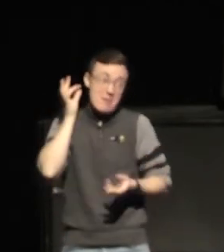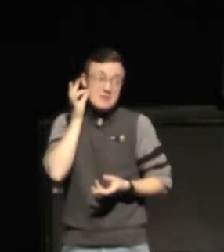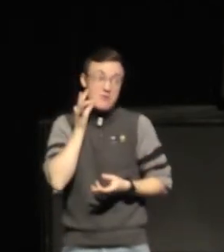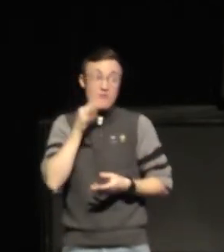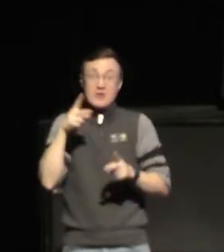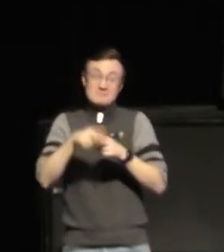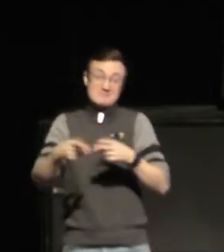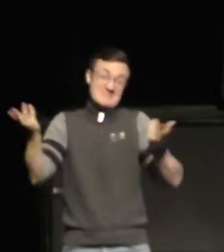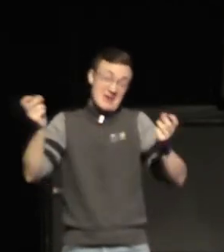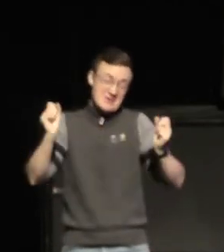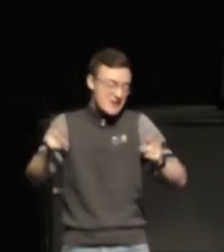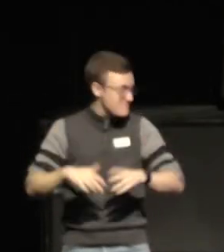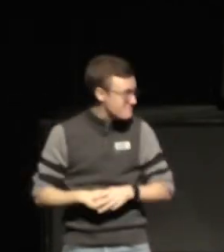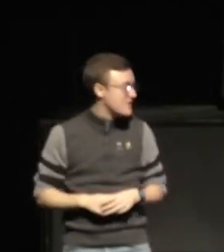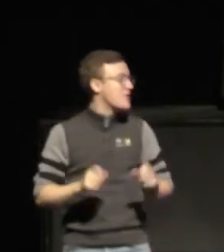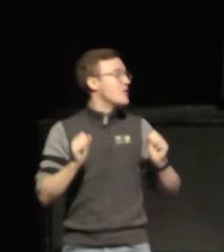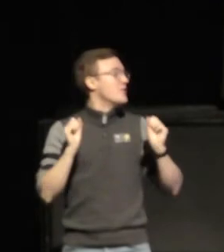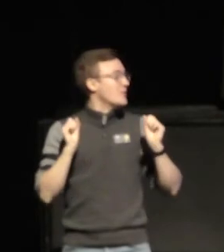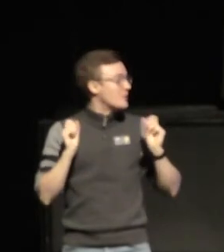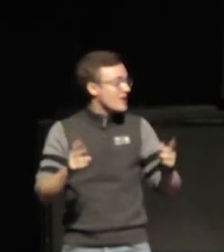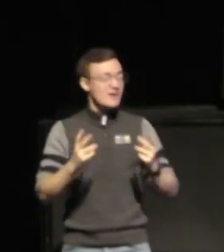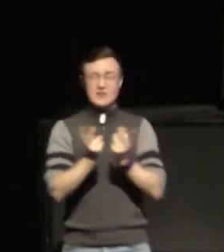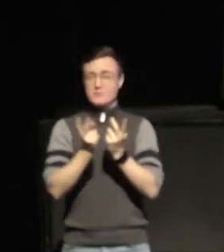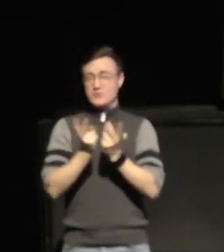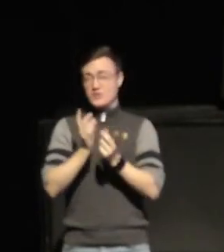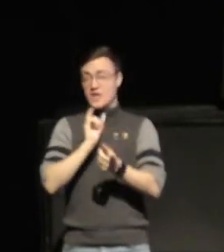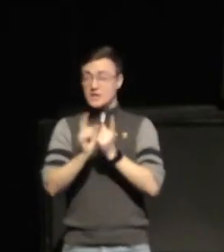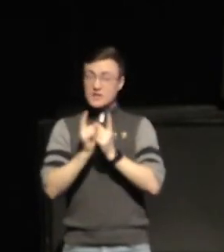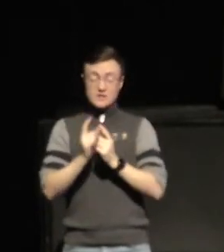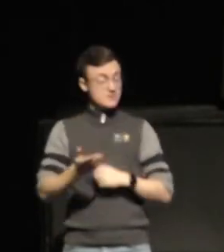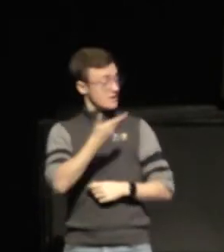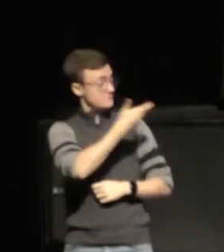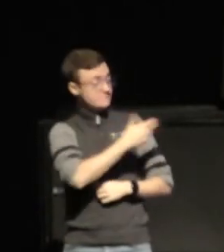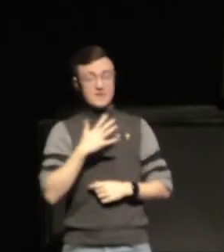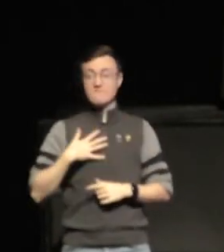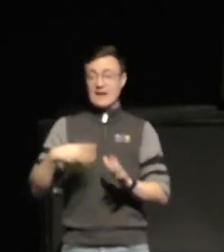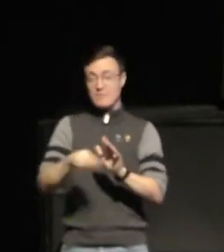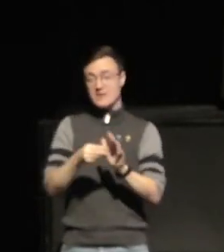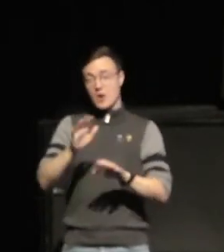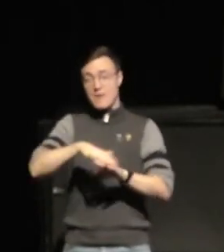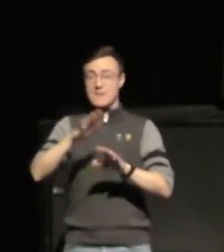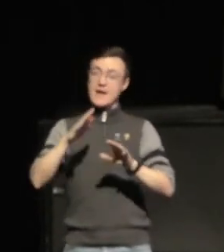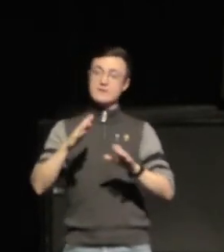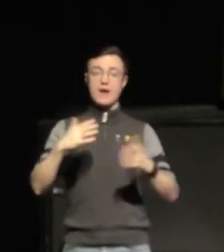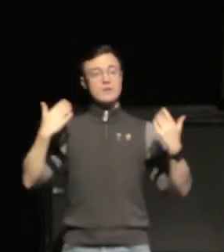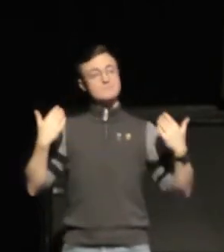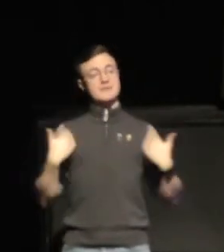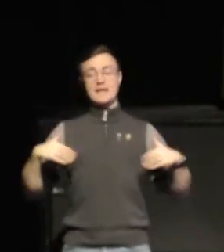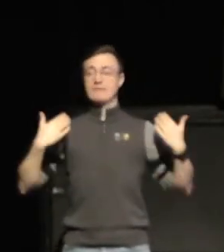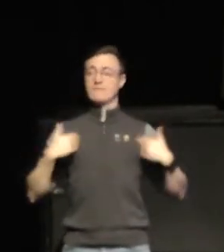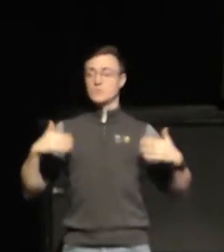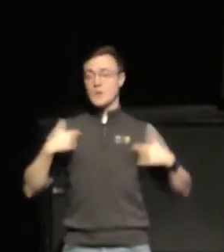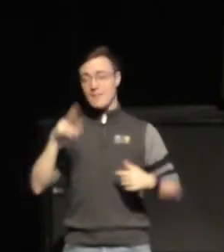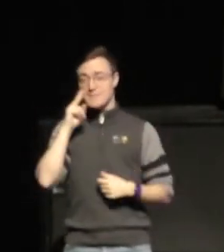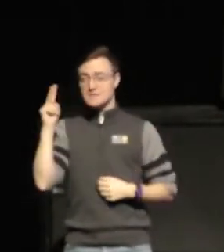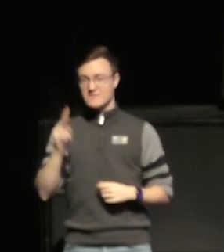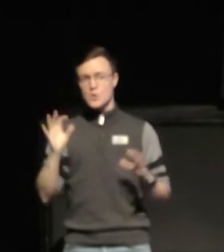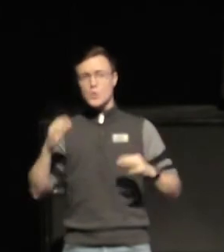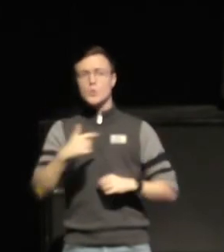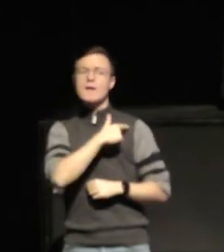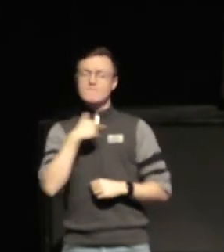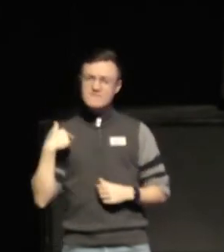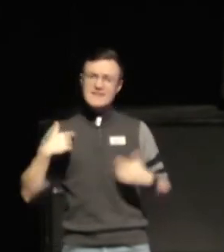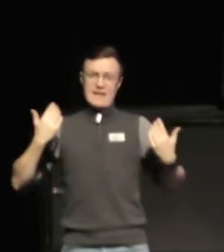move on to your reflection, and maybe then from a more individual perspective, like what can we as citizens and as